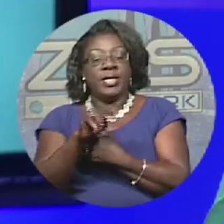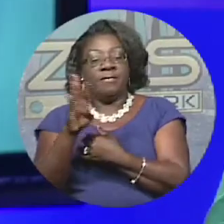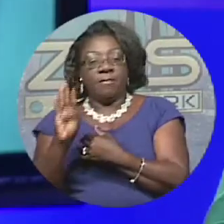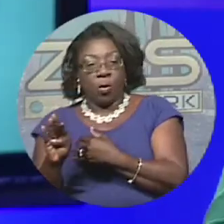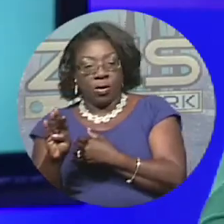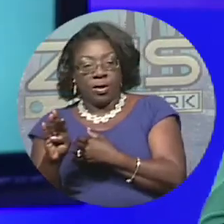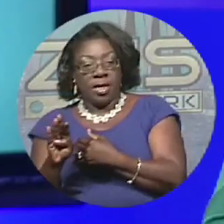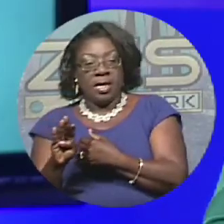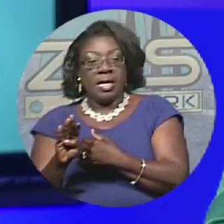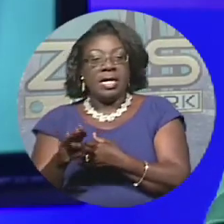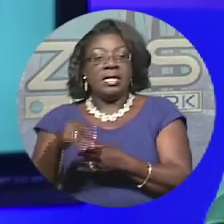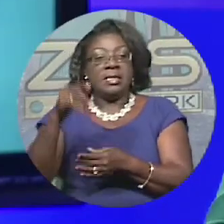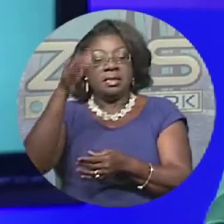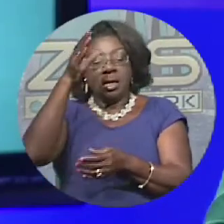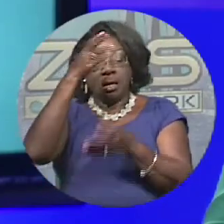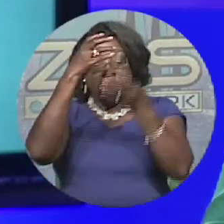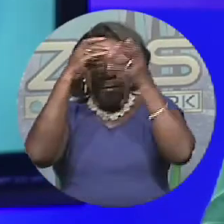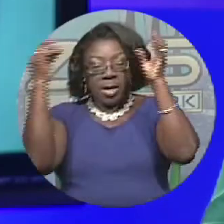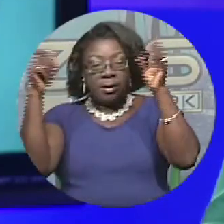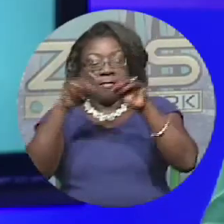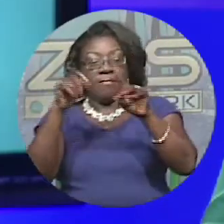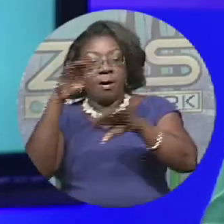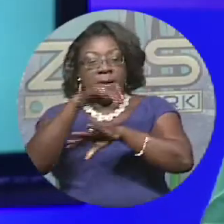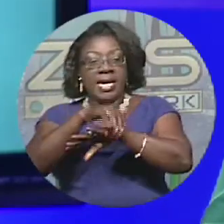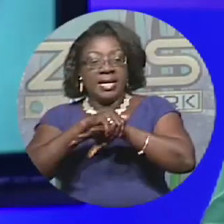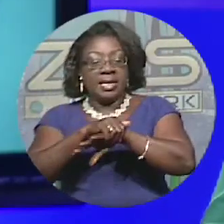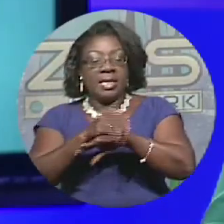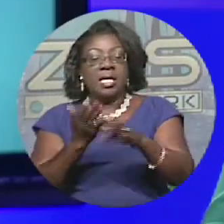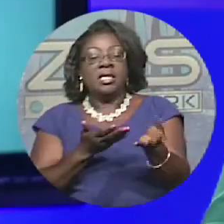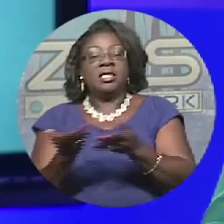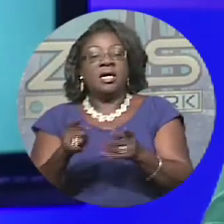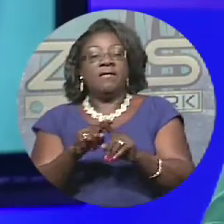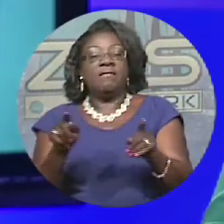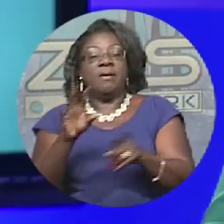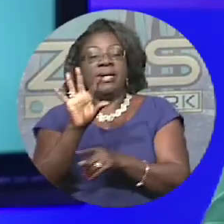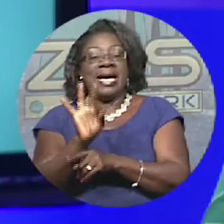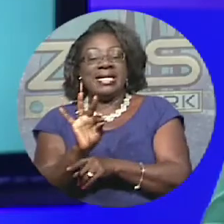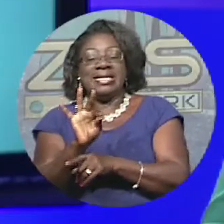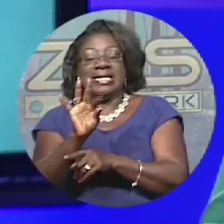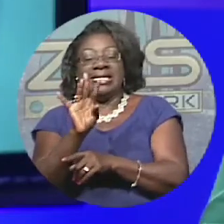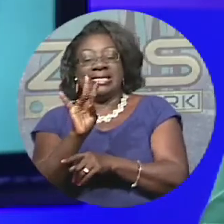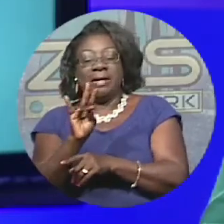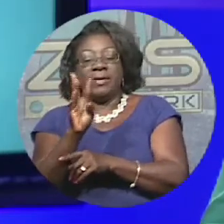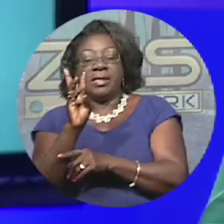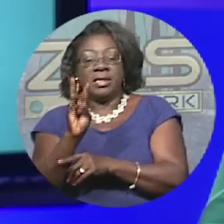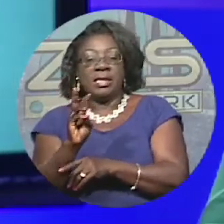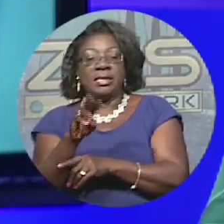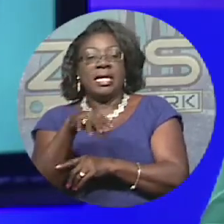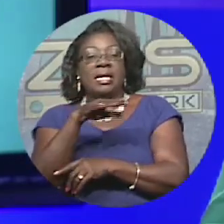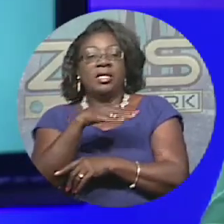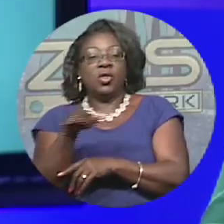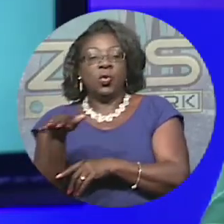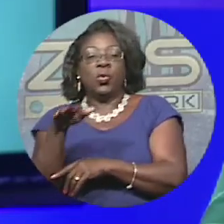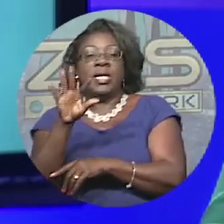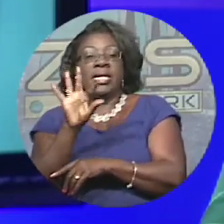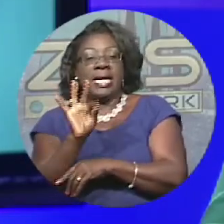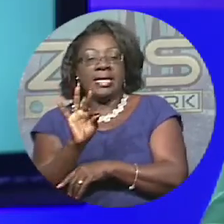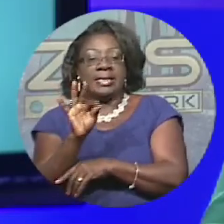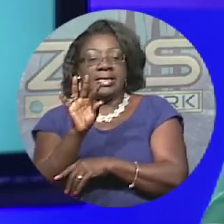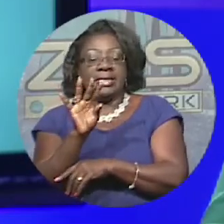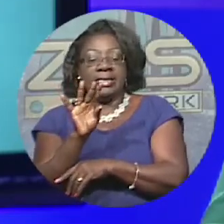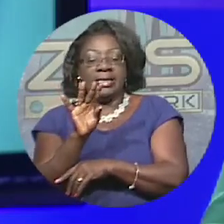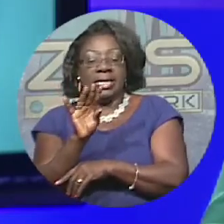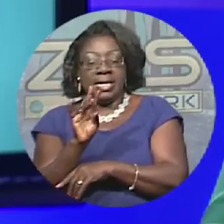Bahamas Defense Force, becoming the first Commodore serving between 1976 and 1981. Former Prime Minister Sir